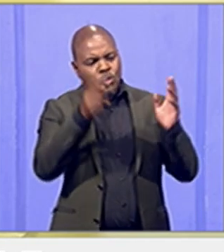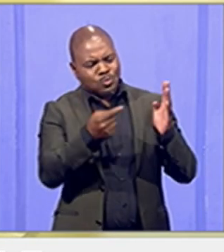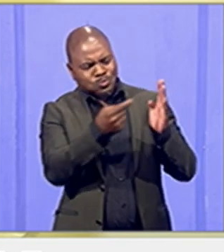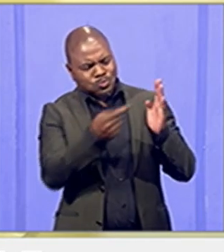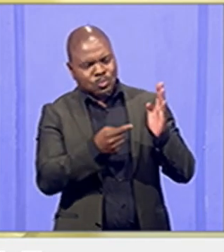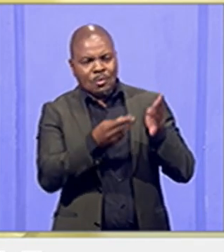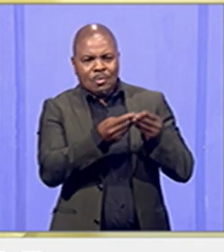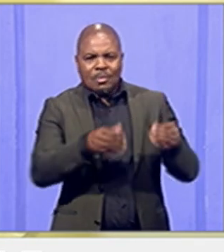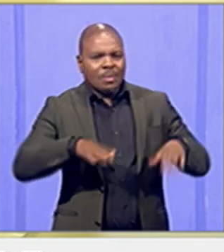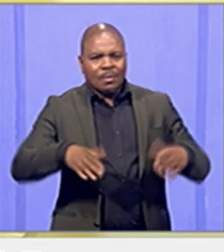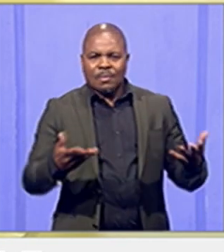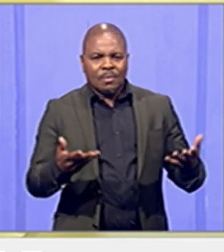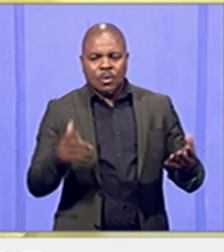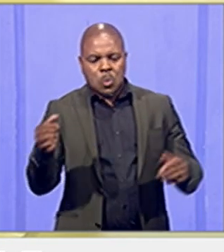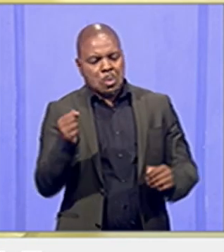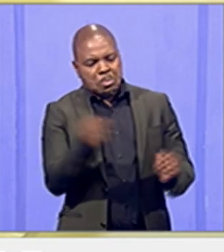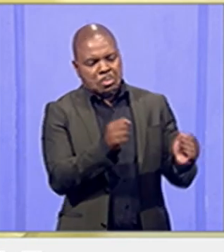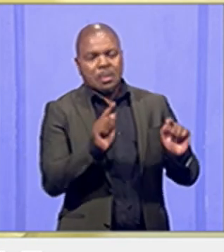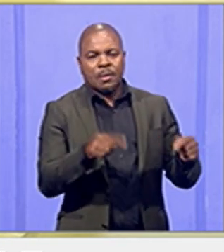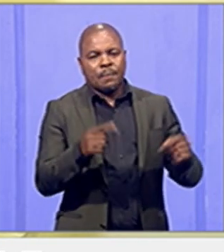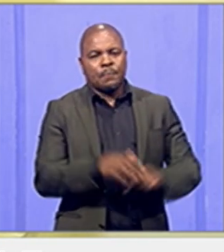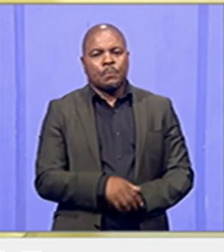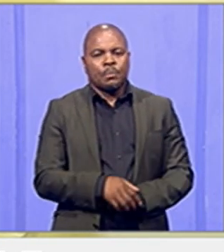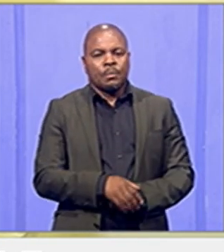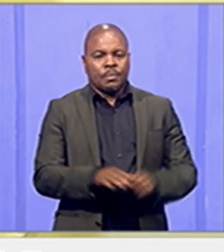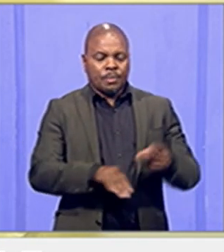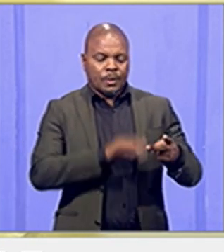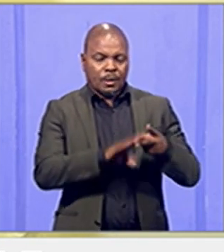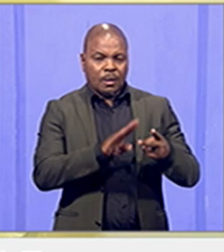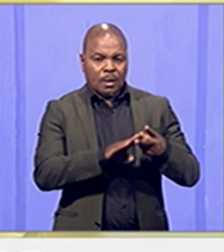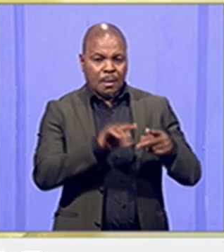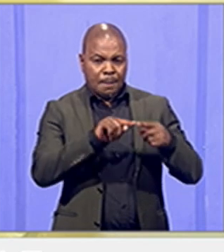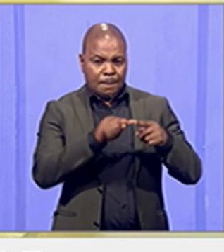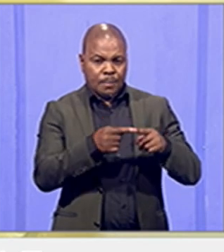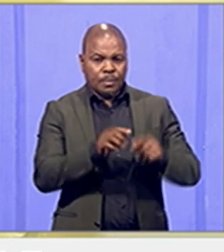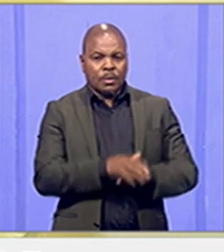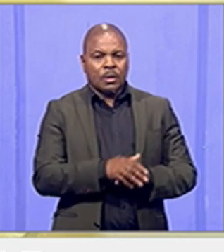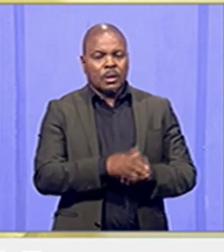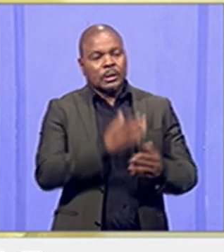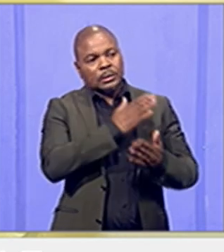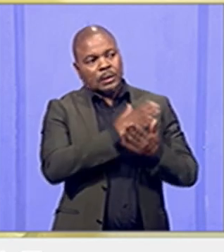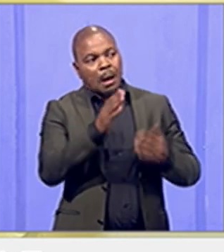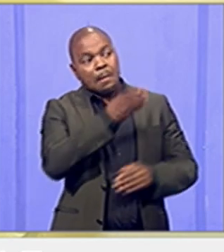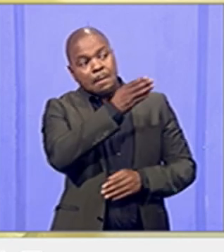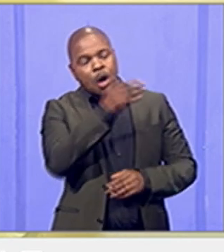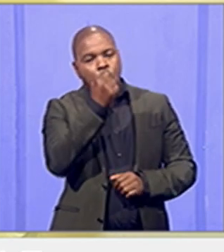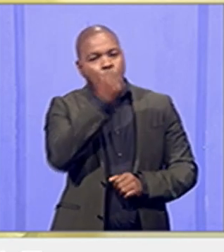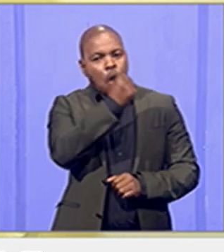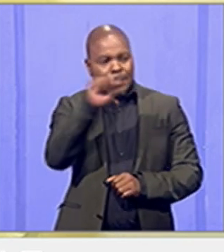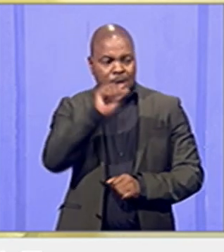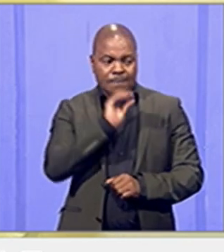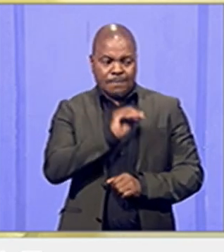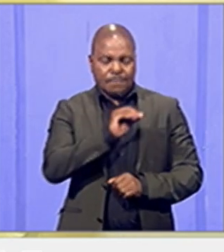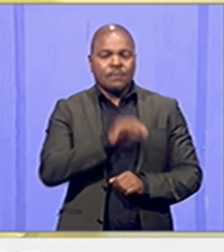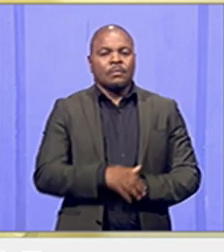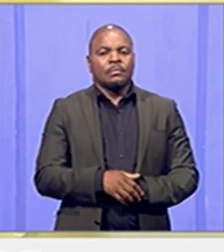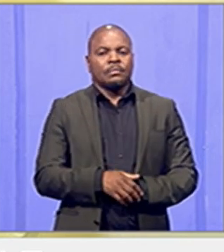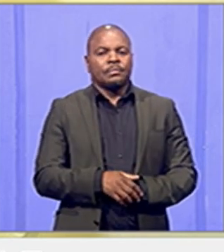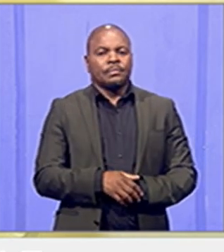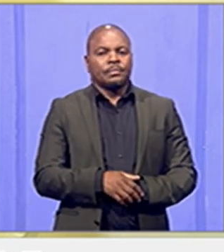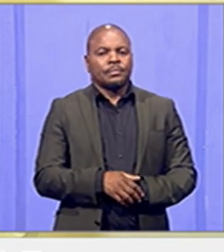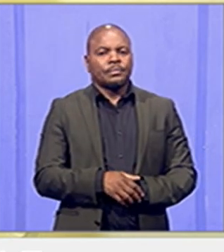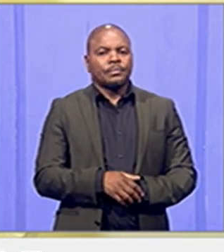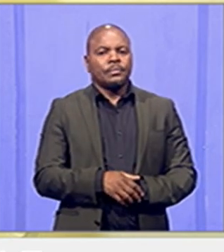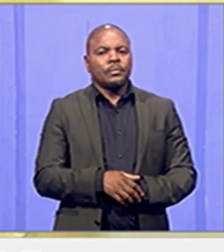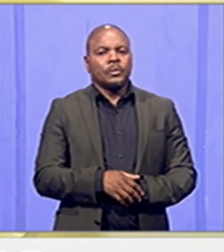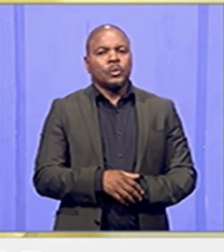not been clarified. The other point, there were objections that